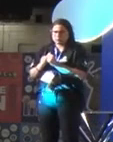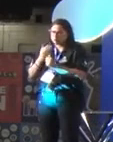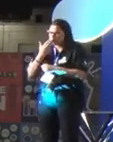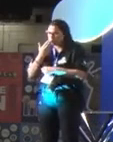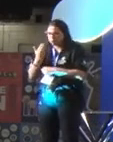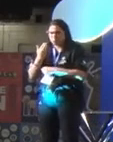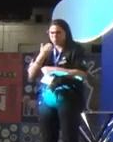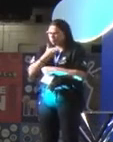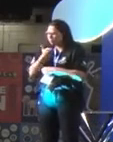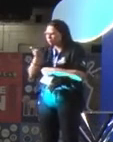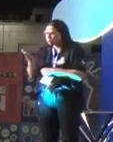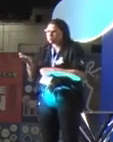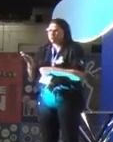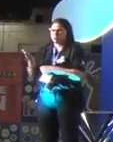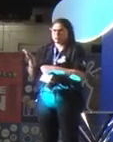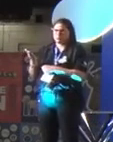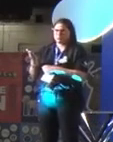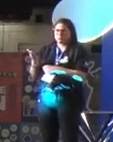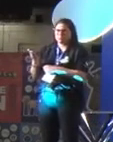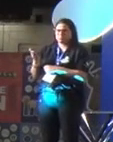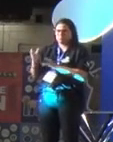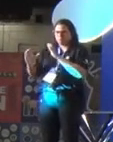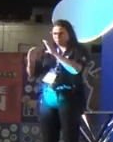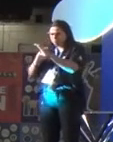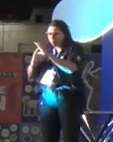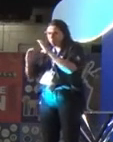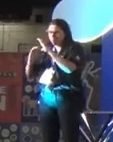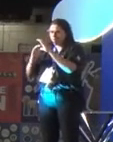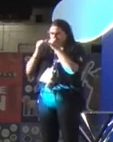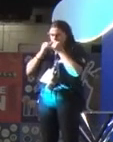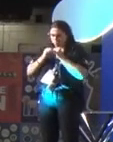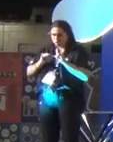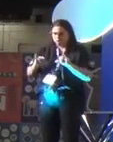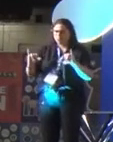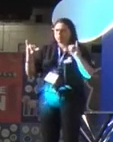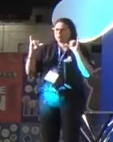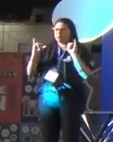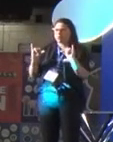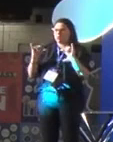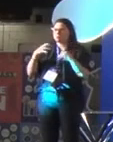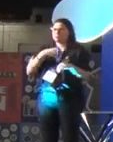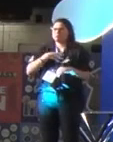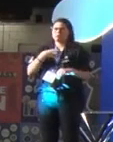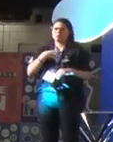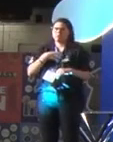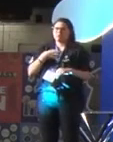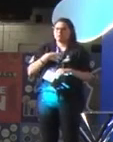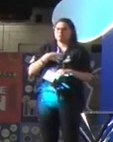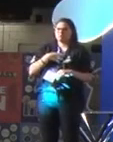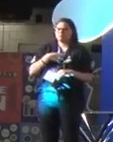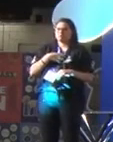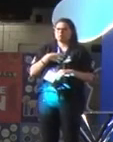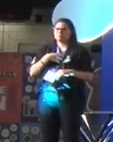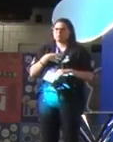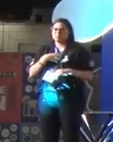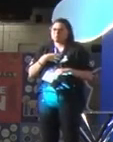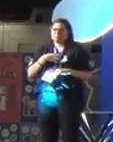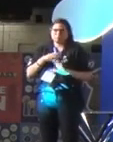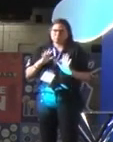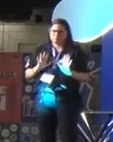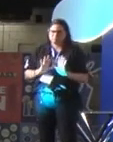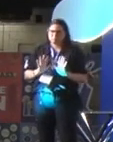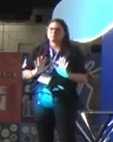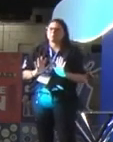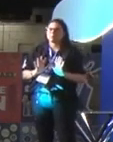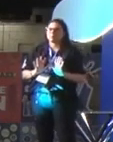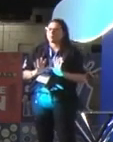structure your public communication in the manner of a conspiracy theory, but it is worth you looking at